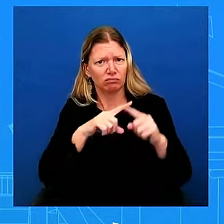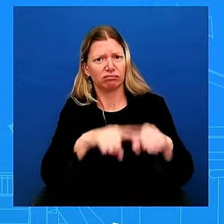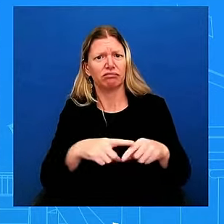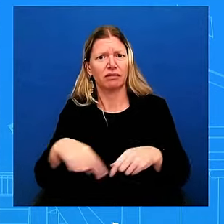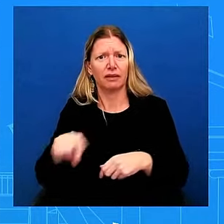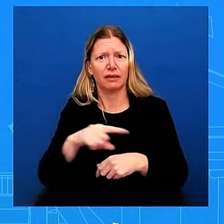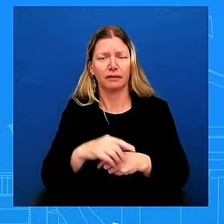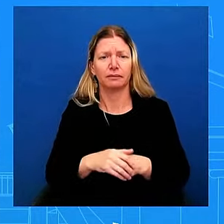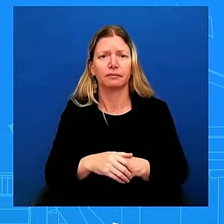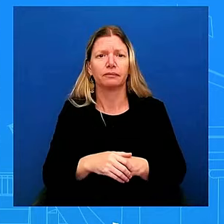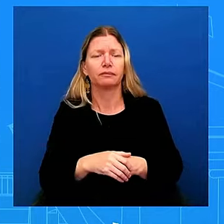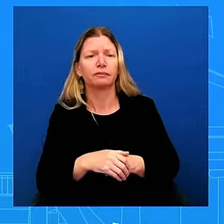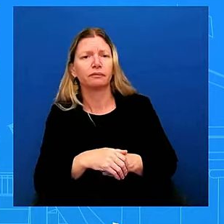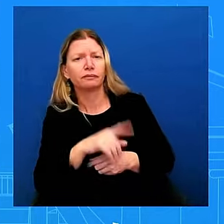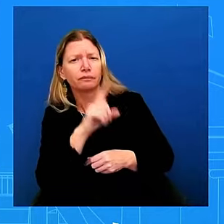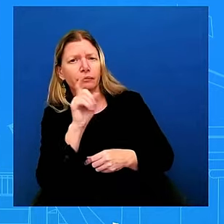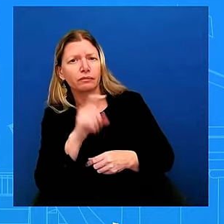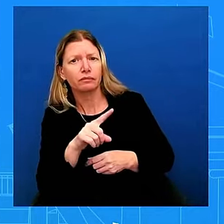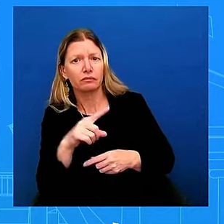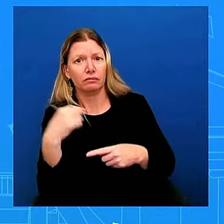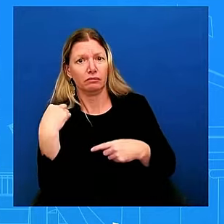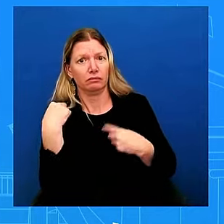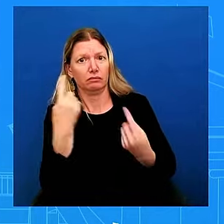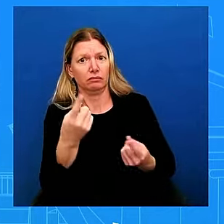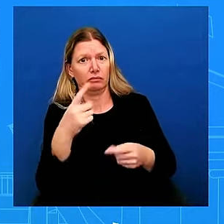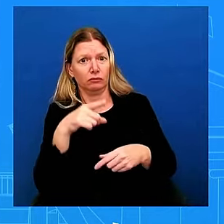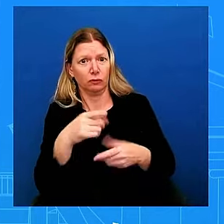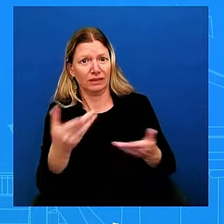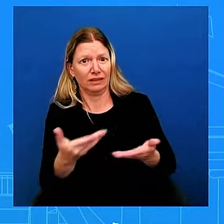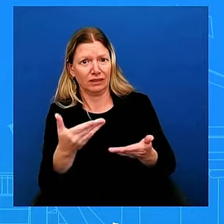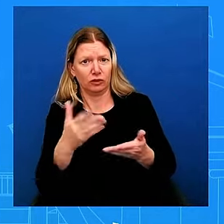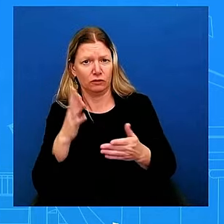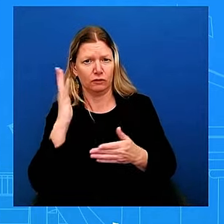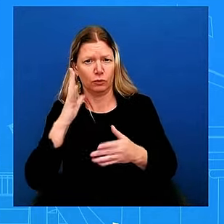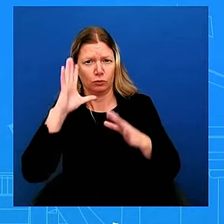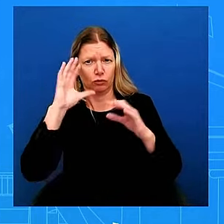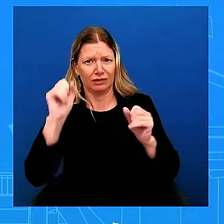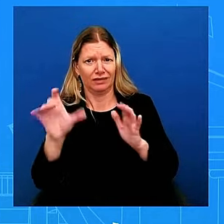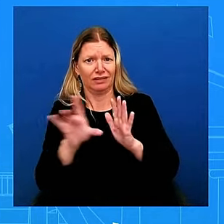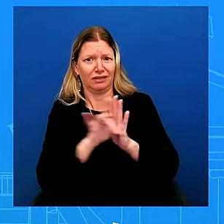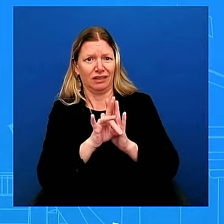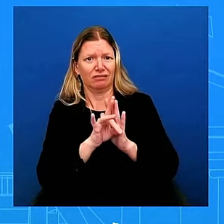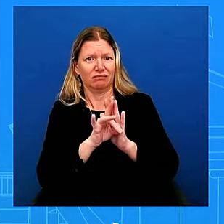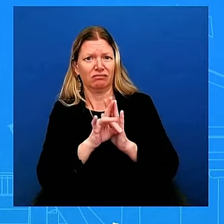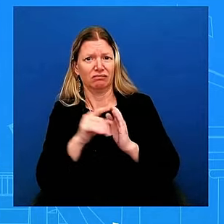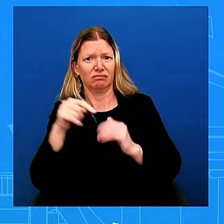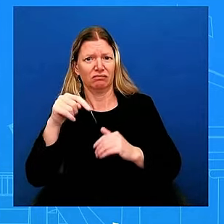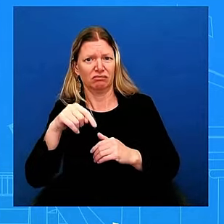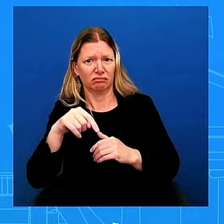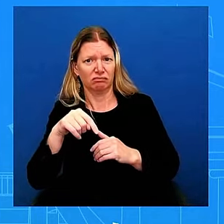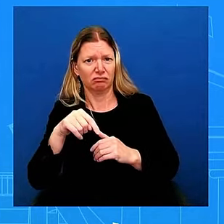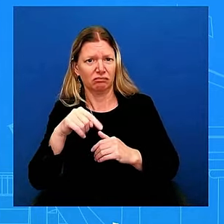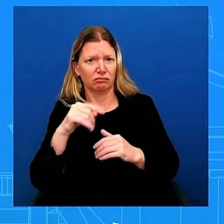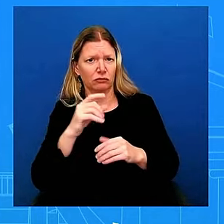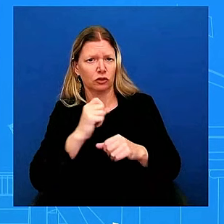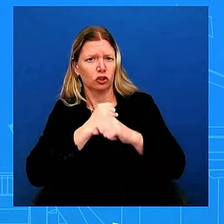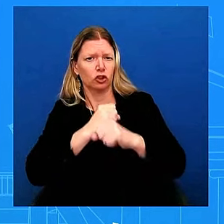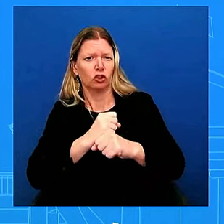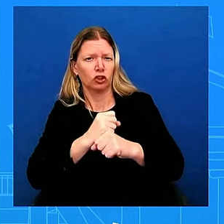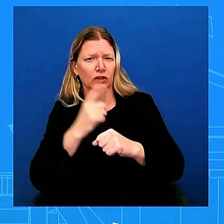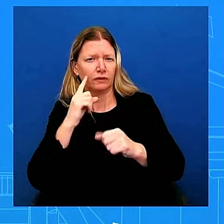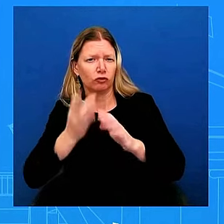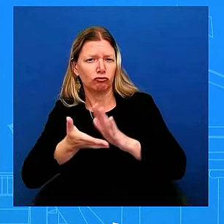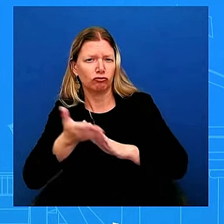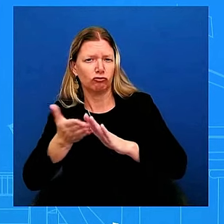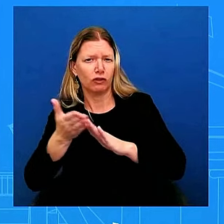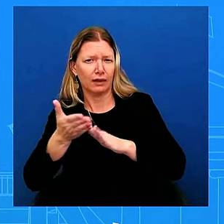J.D. Vance. What can you tell us about the security for the running mate? So the United States Secret Service, when a